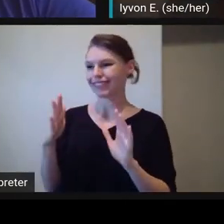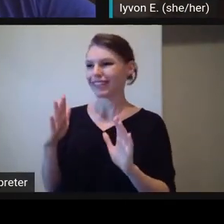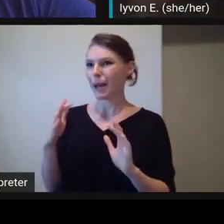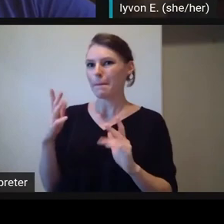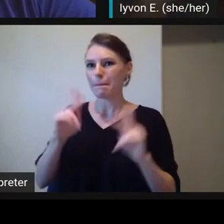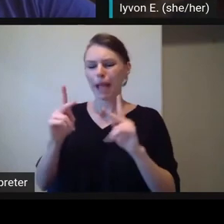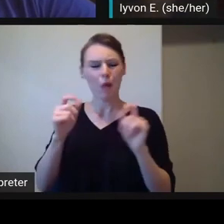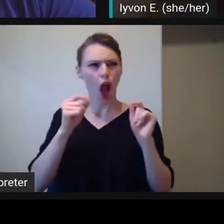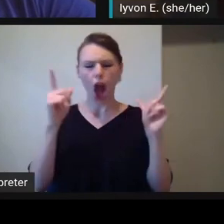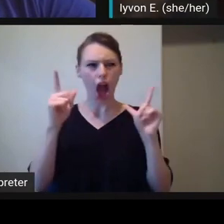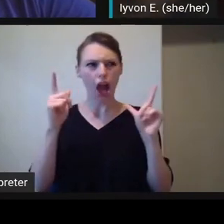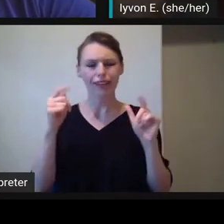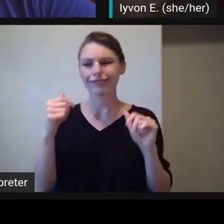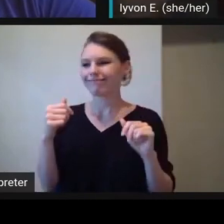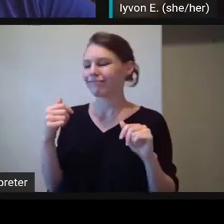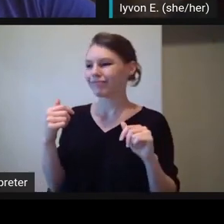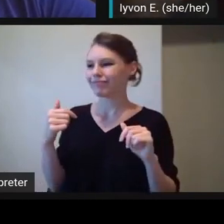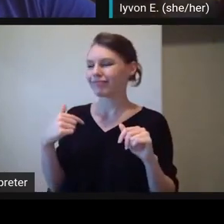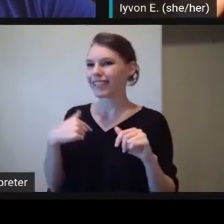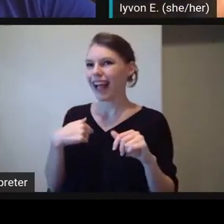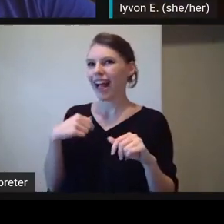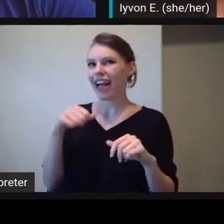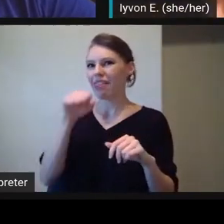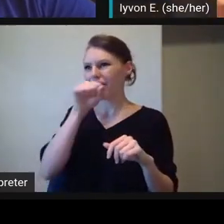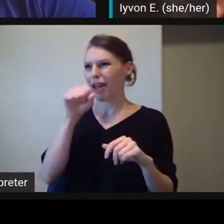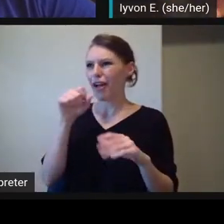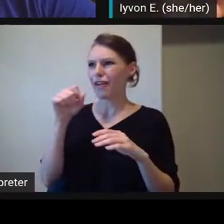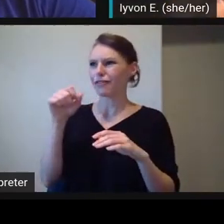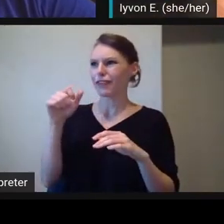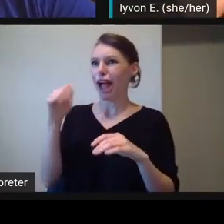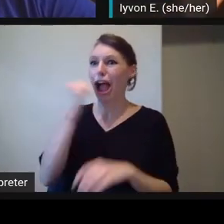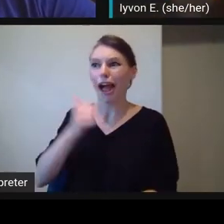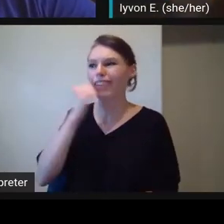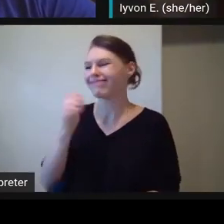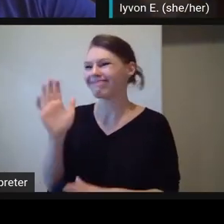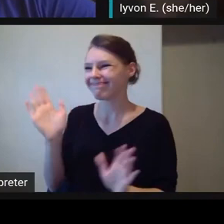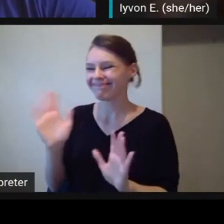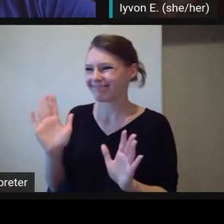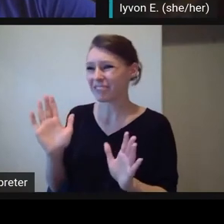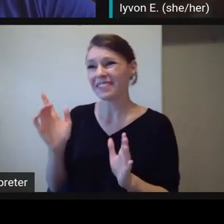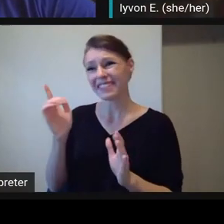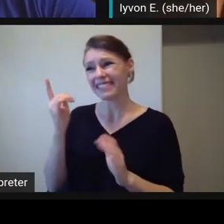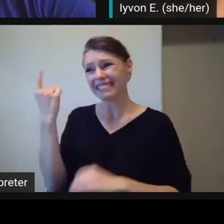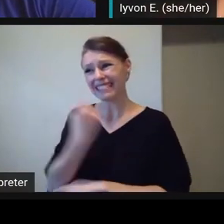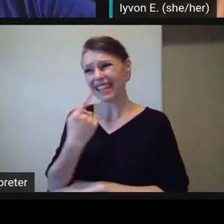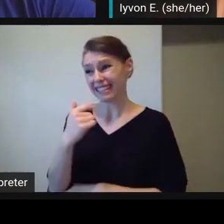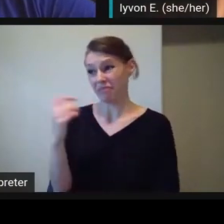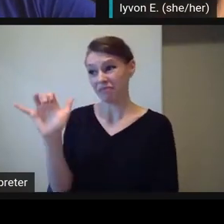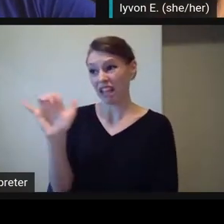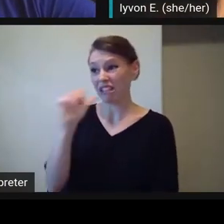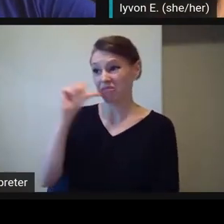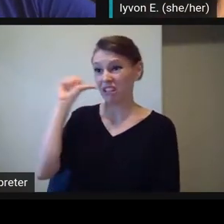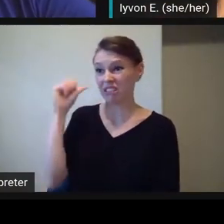like every day of every minute. Like, it's like that's impossible. There are days like even yesterday where I was just